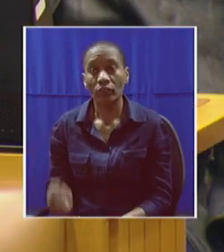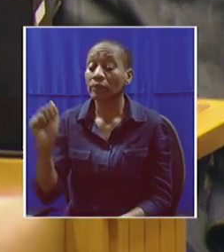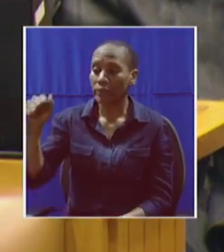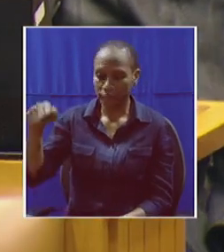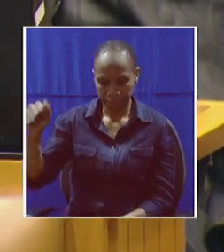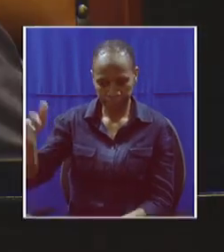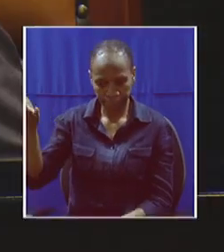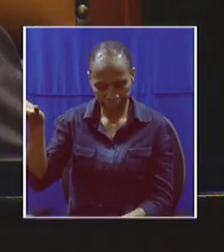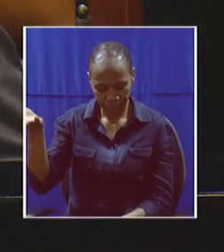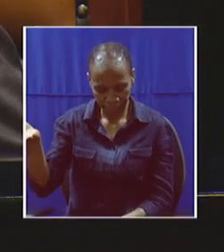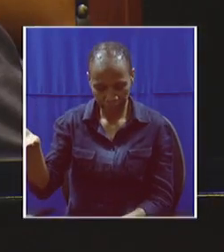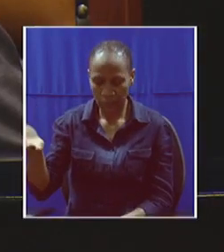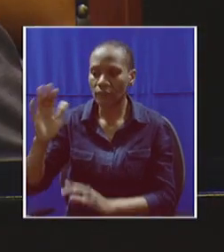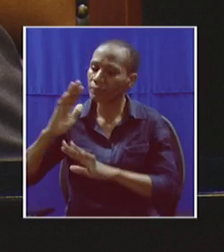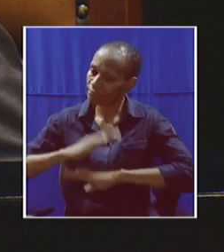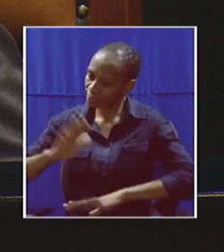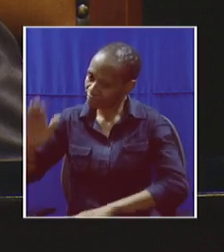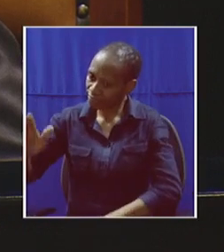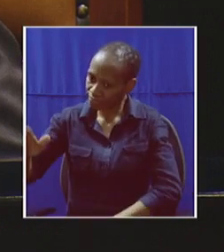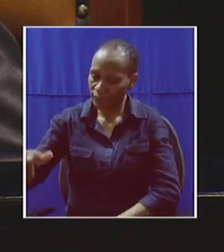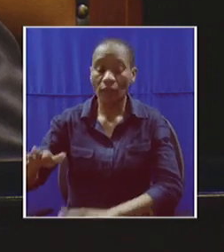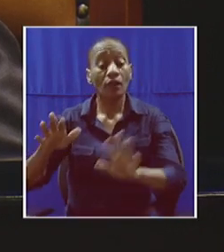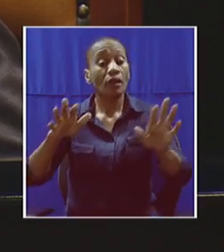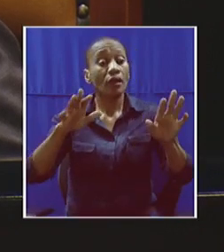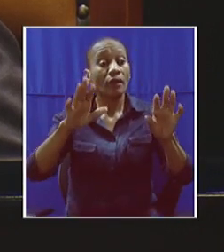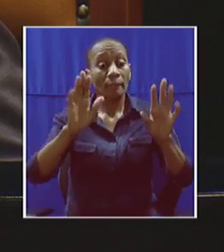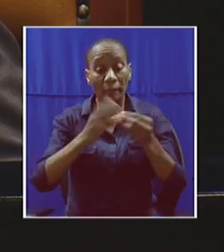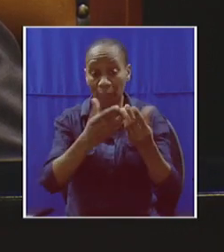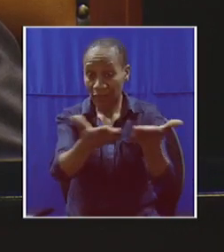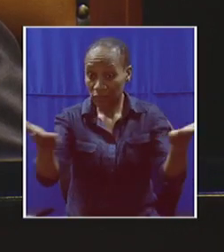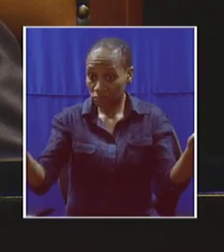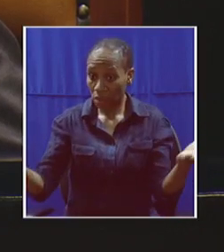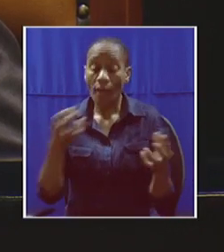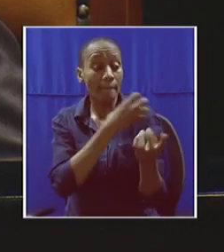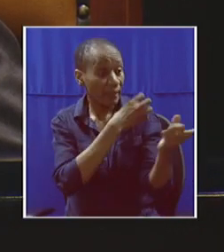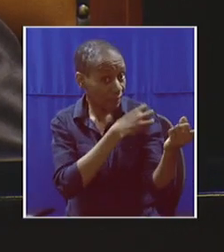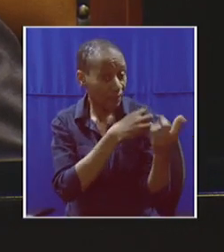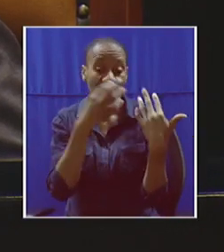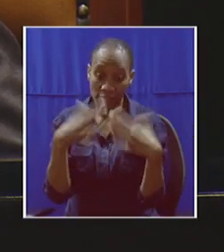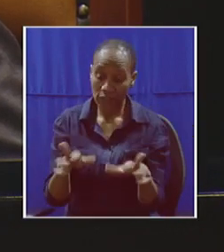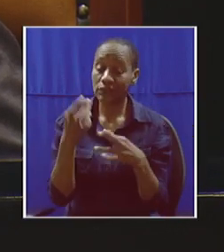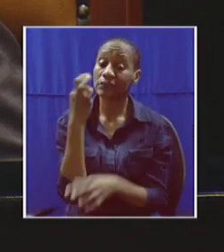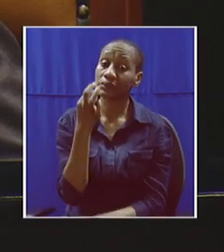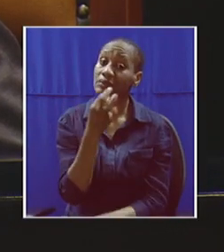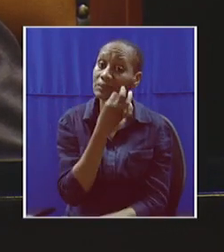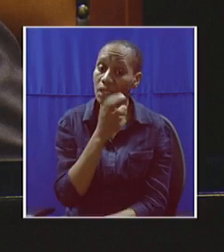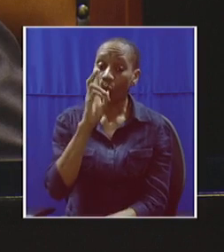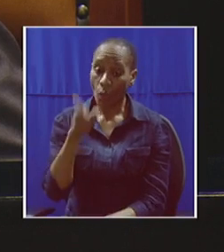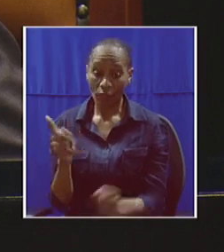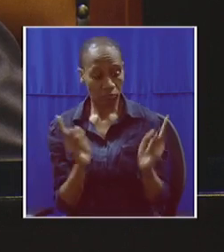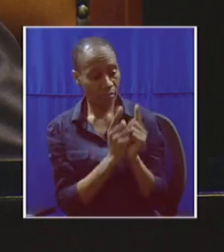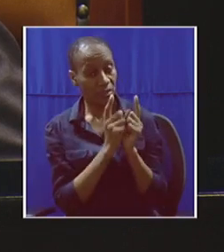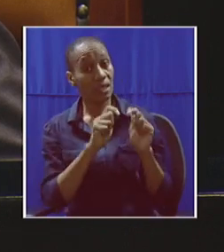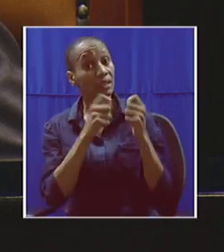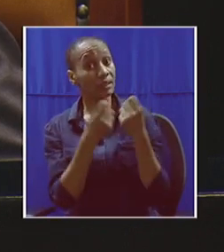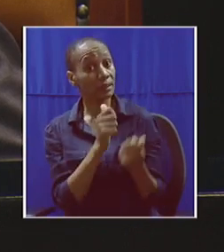members just calm down honorable members that the minister have indicated that she will interact